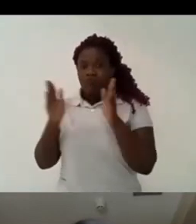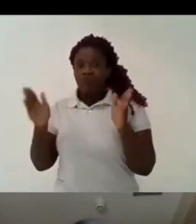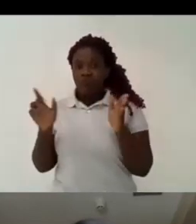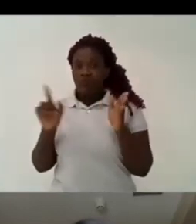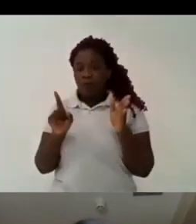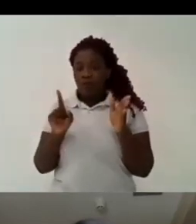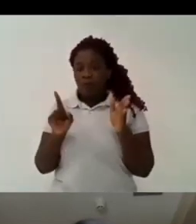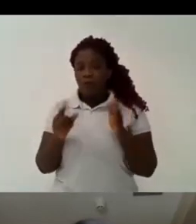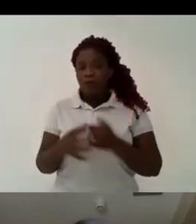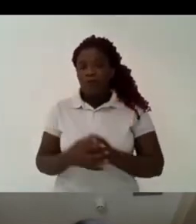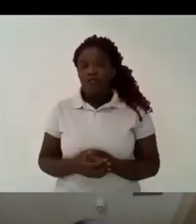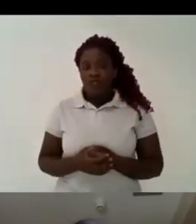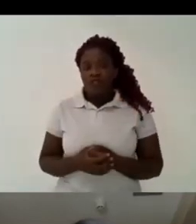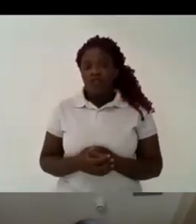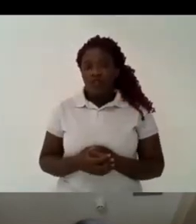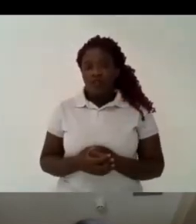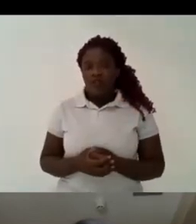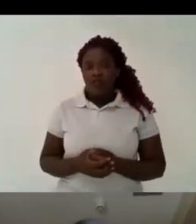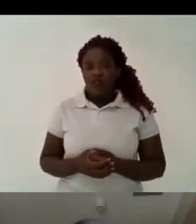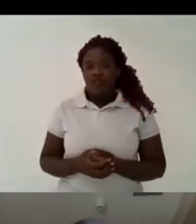uh